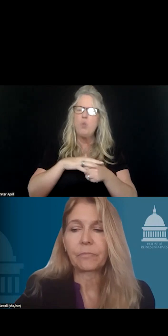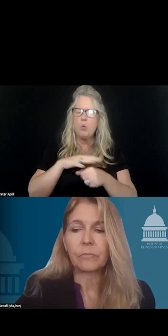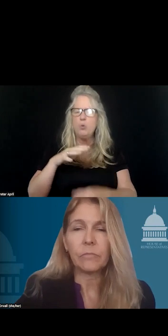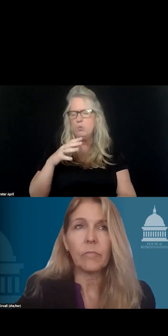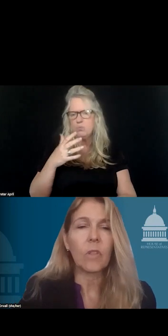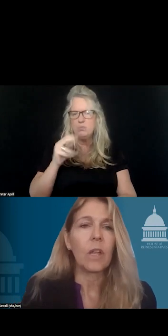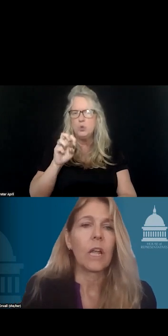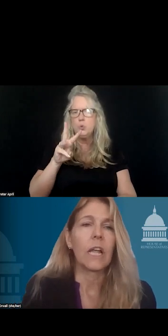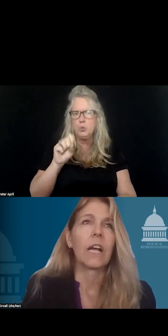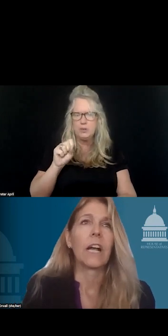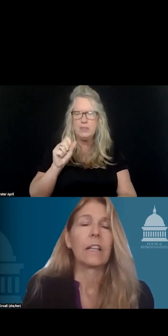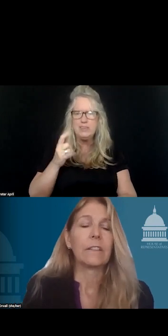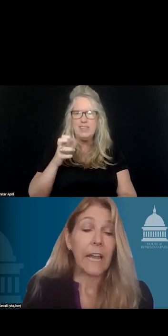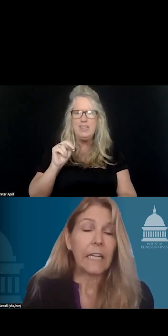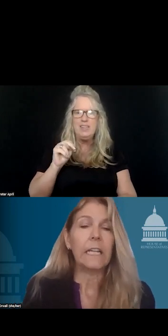and